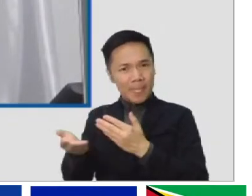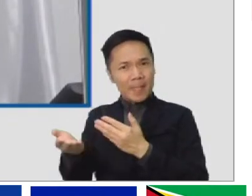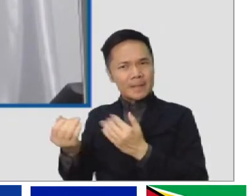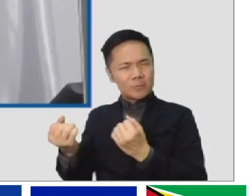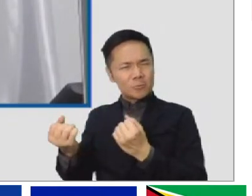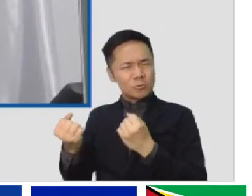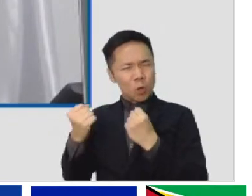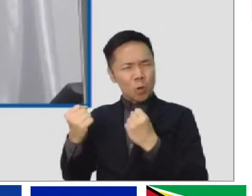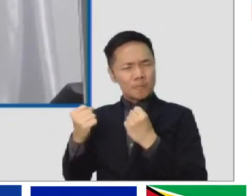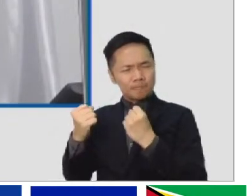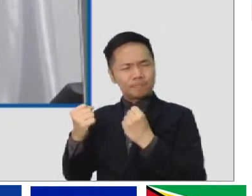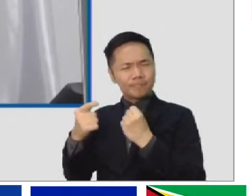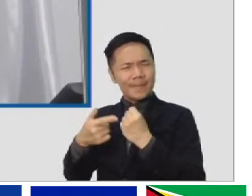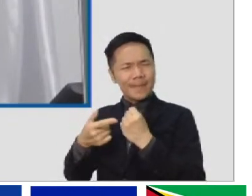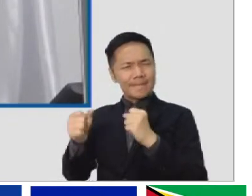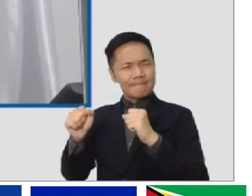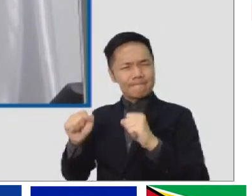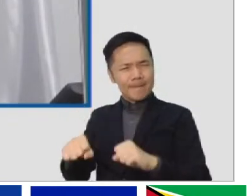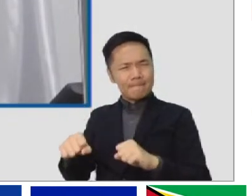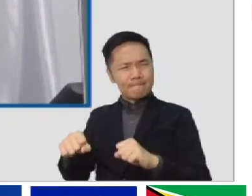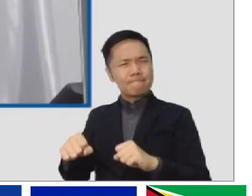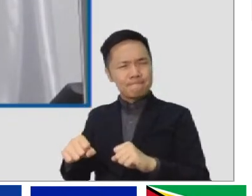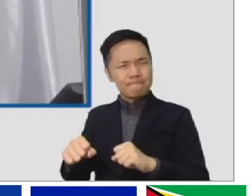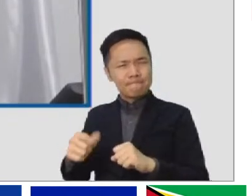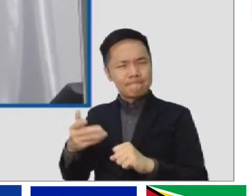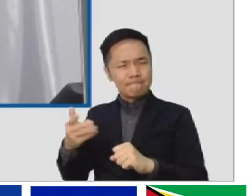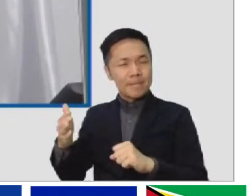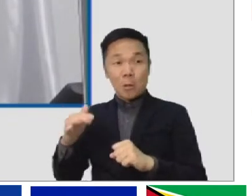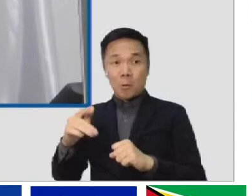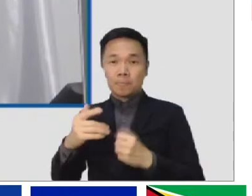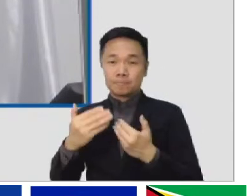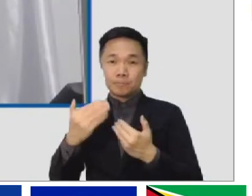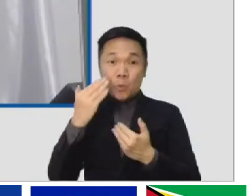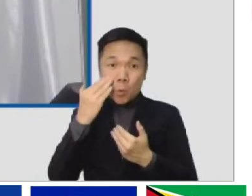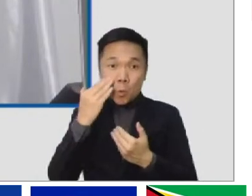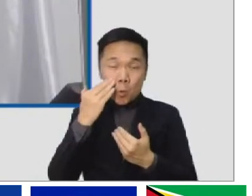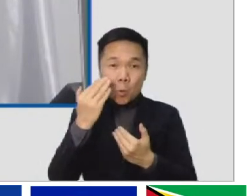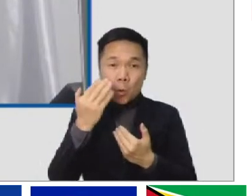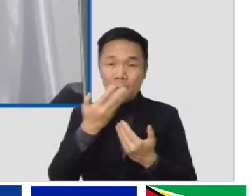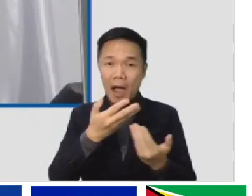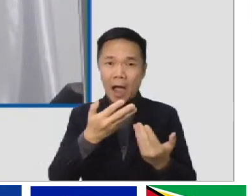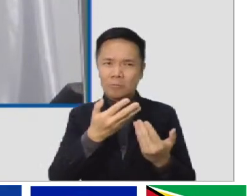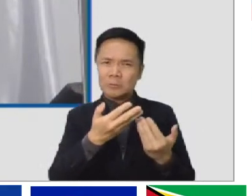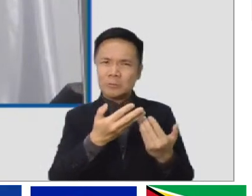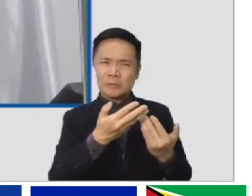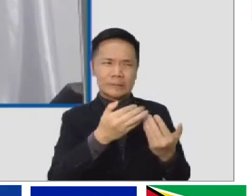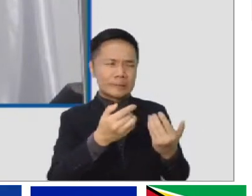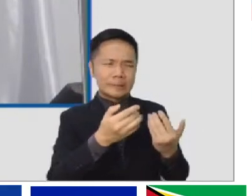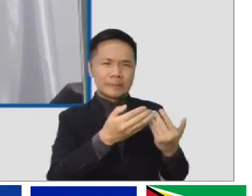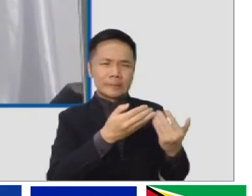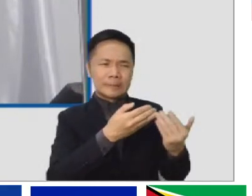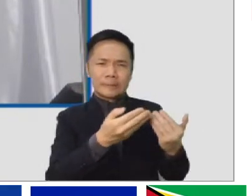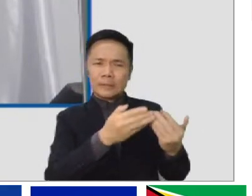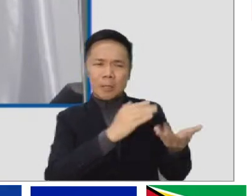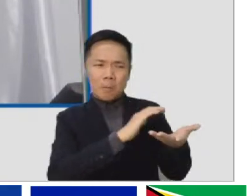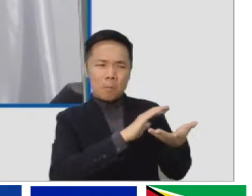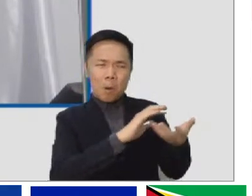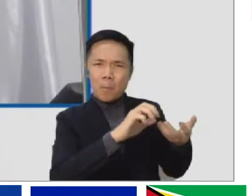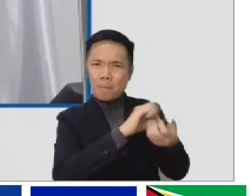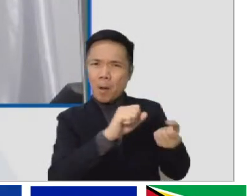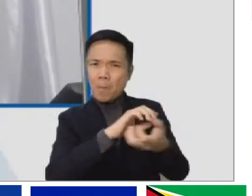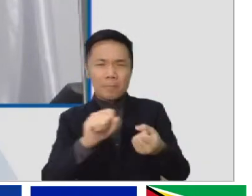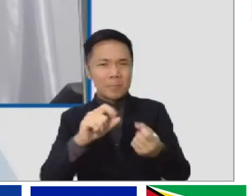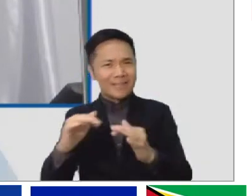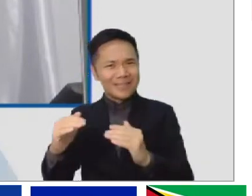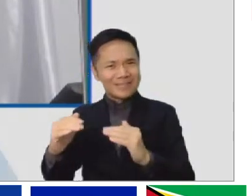well to react facing all sorts of issues and to continue moving forward towards this path of